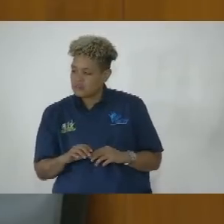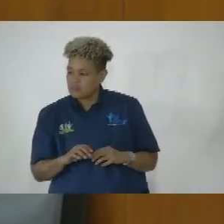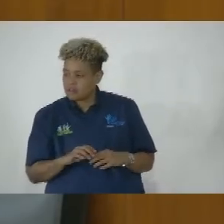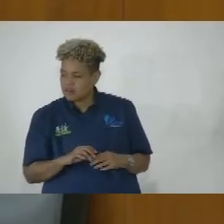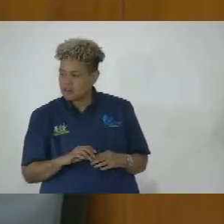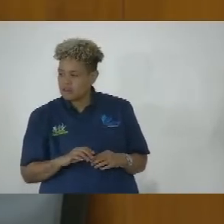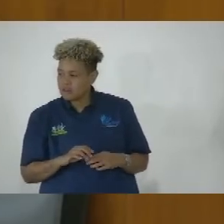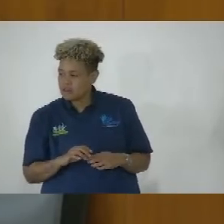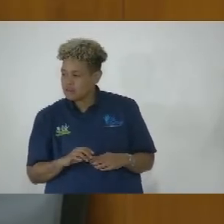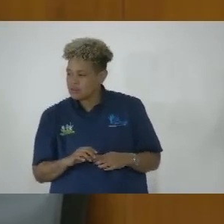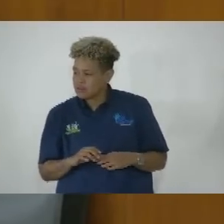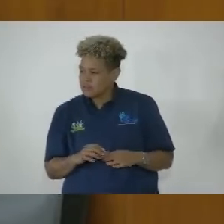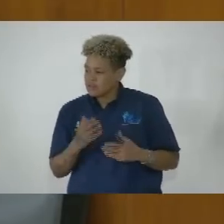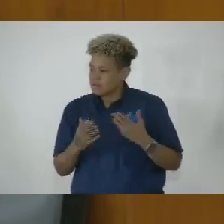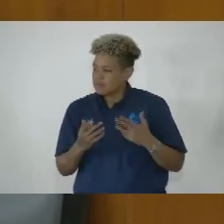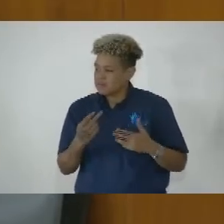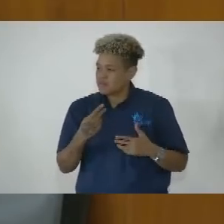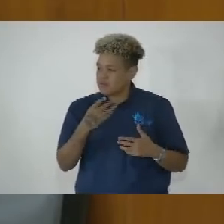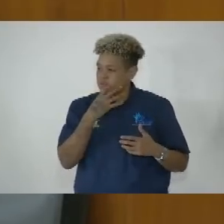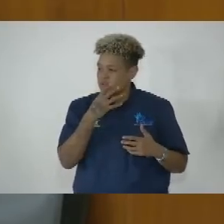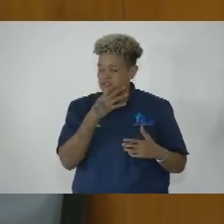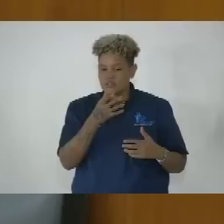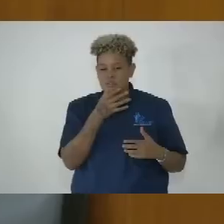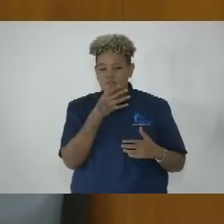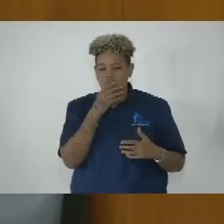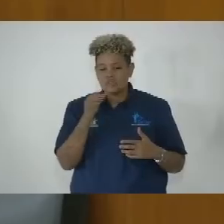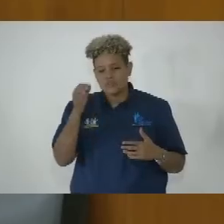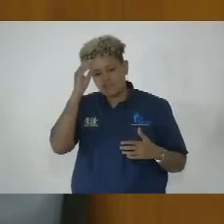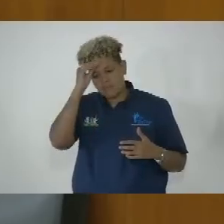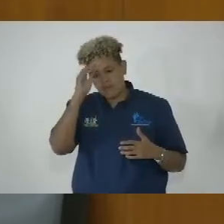perhaps it's because we're mothers alike and mothers of boys.